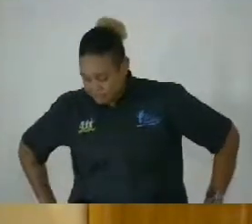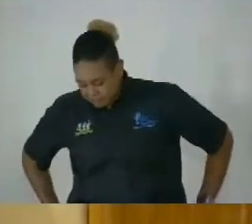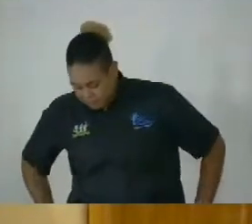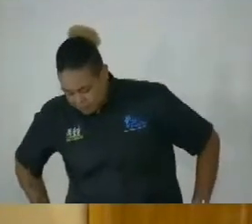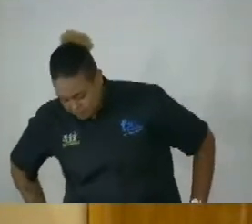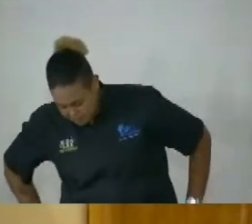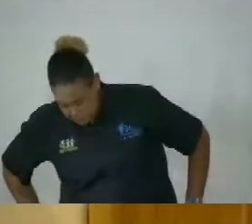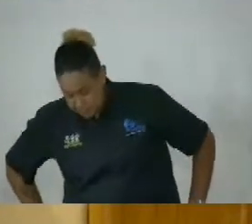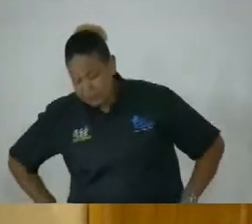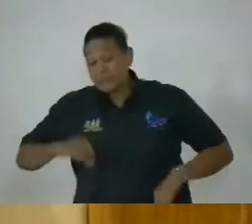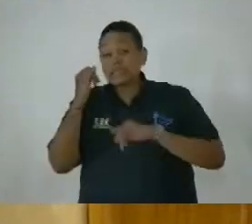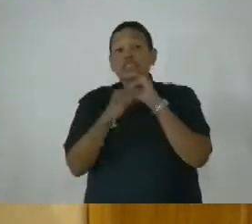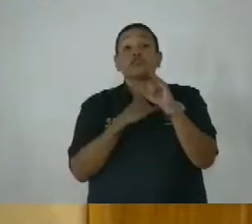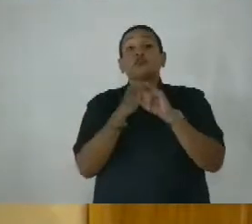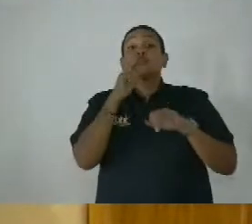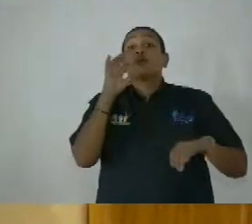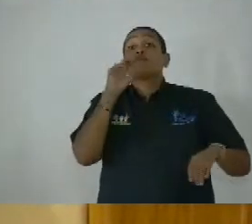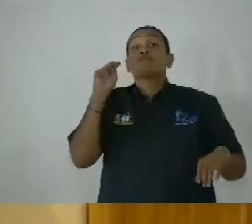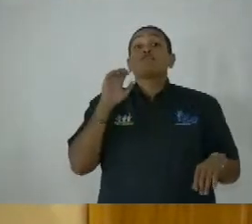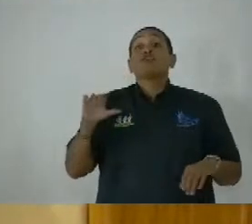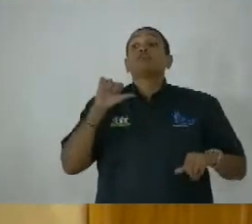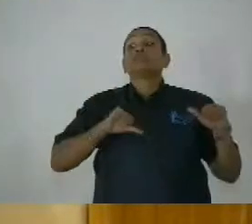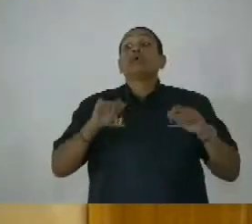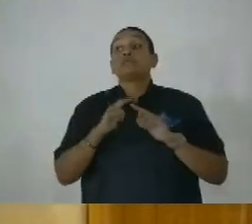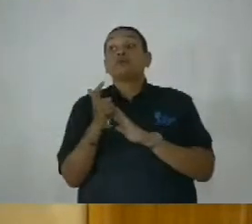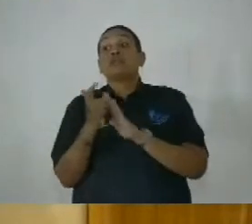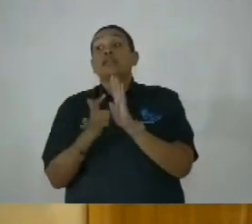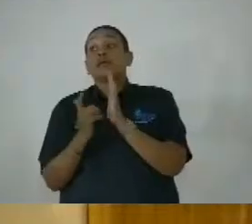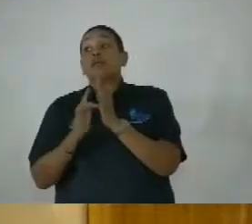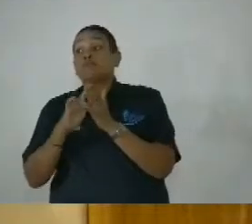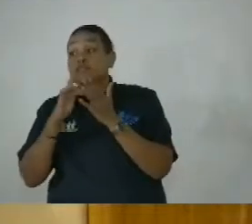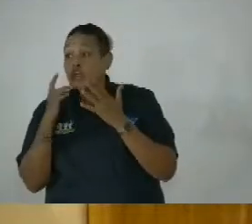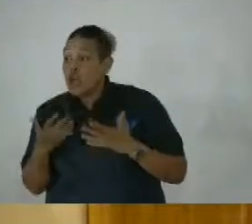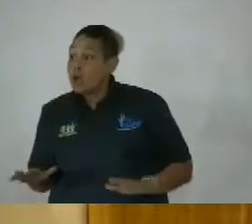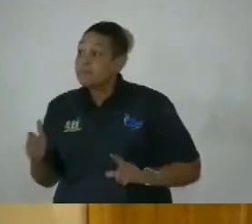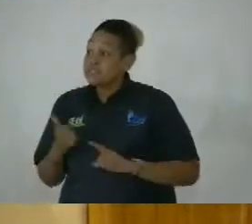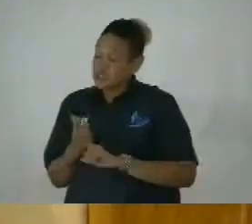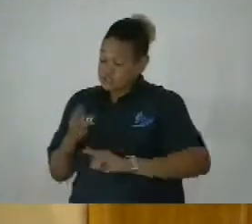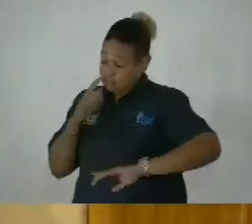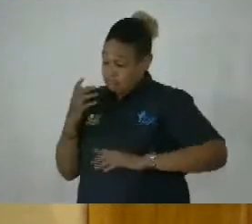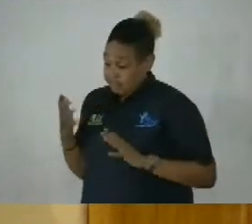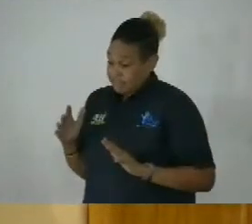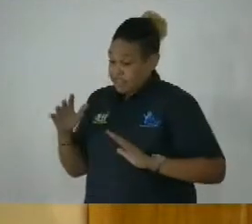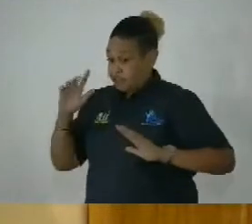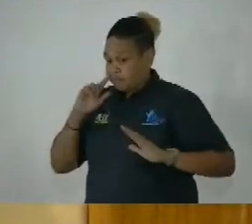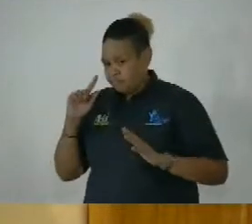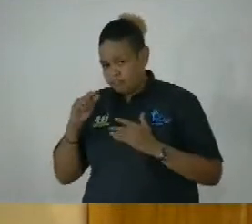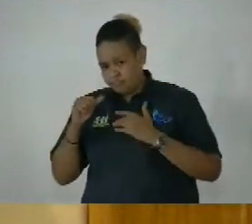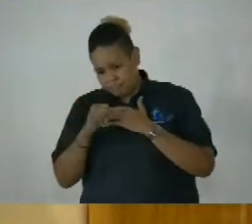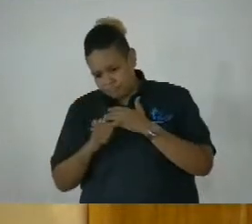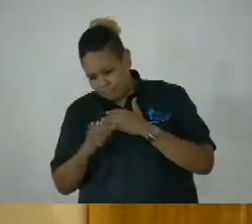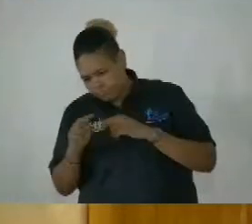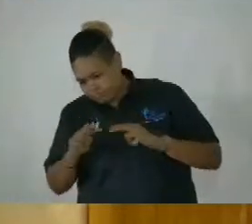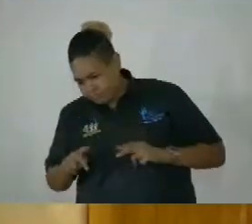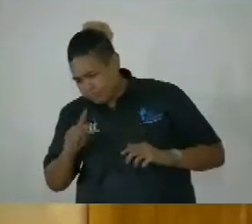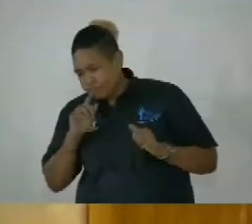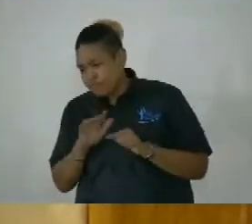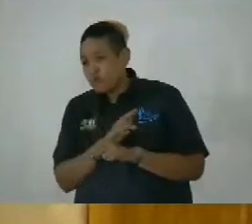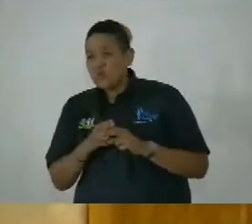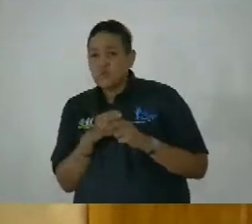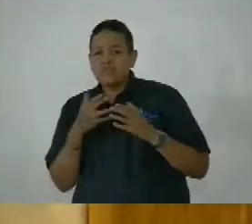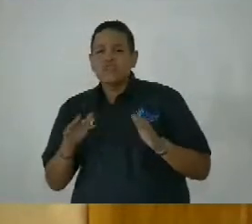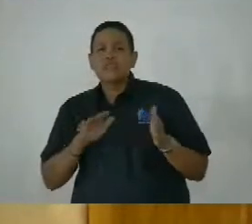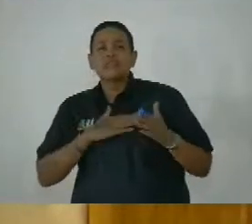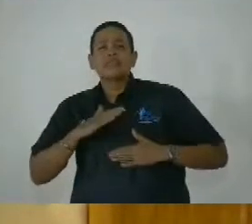Institute of Forensic Science and Legal Medicine, which on the completion of the autopsy suite, which will be it is at this point on full completion, should